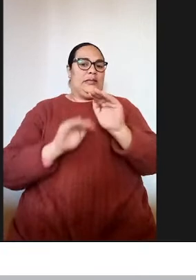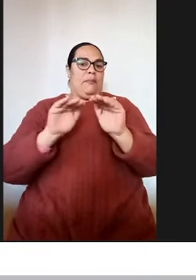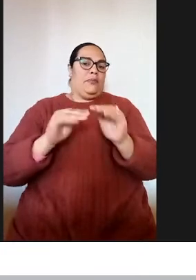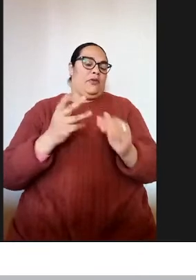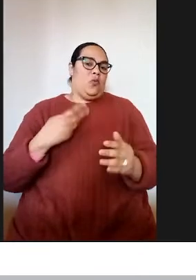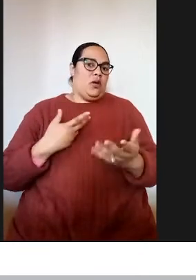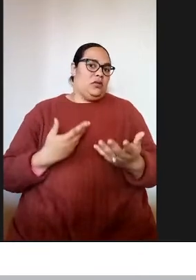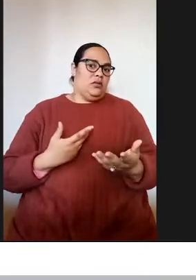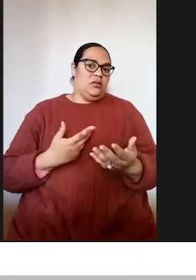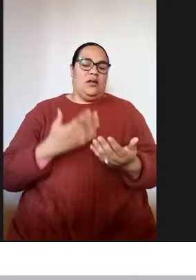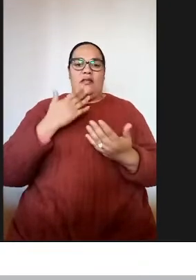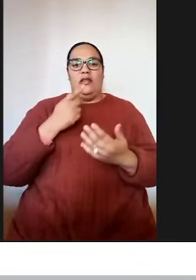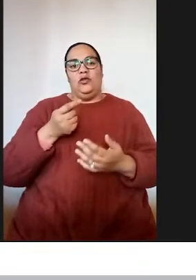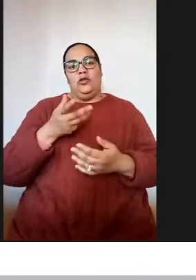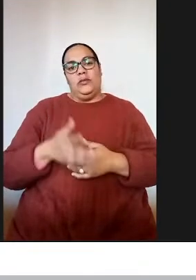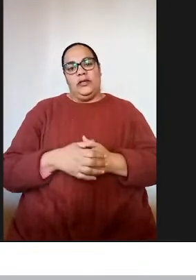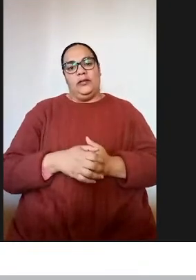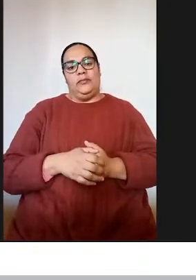Thank you, Speaker.